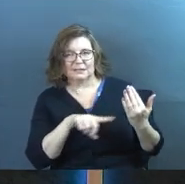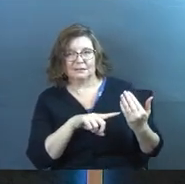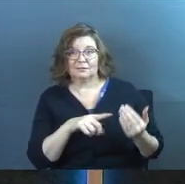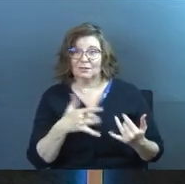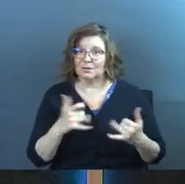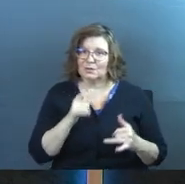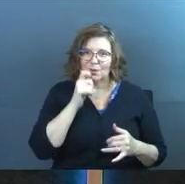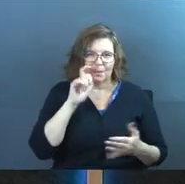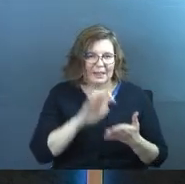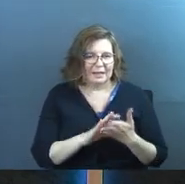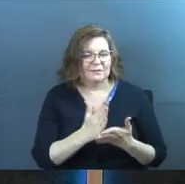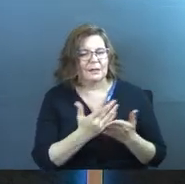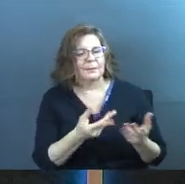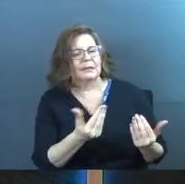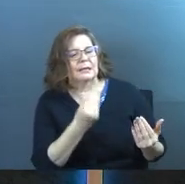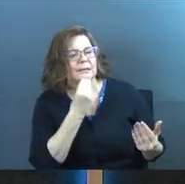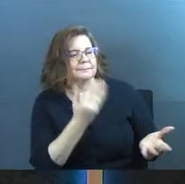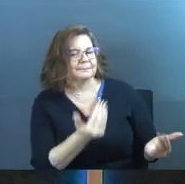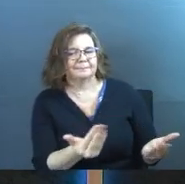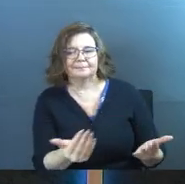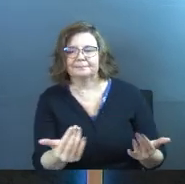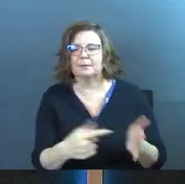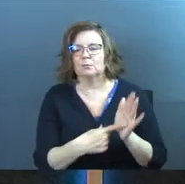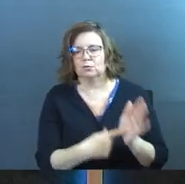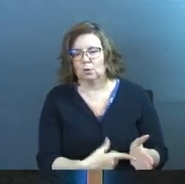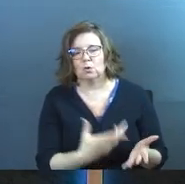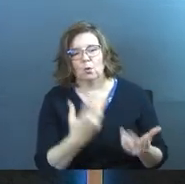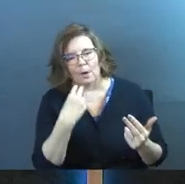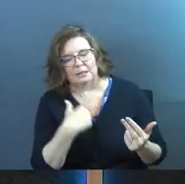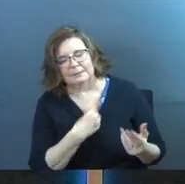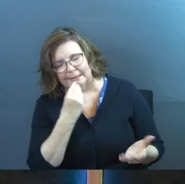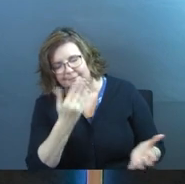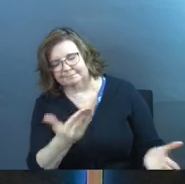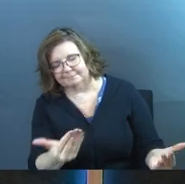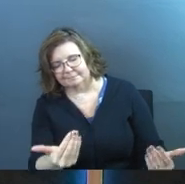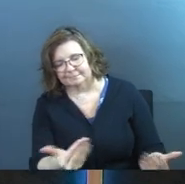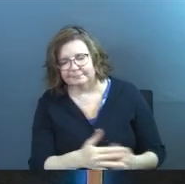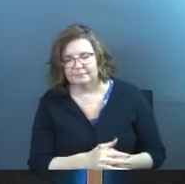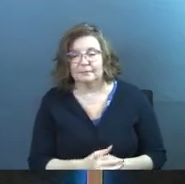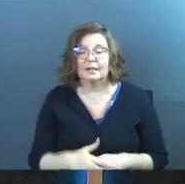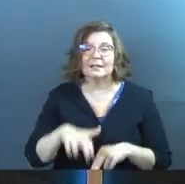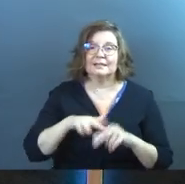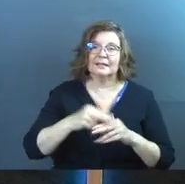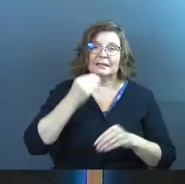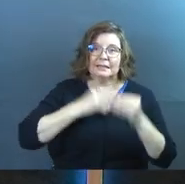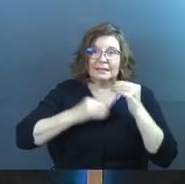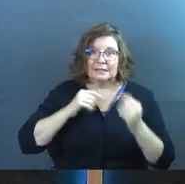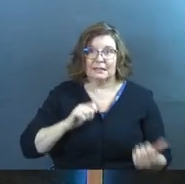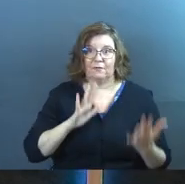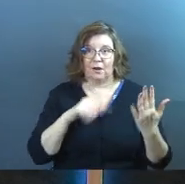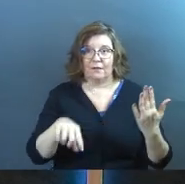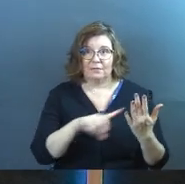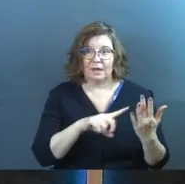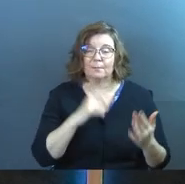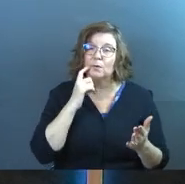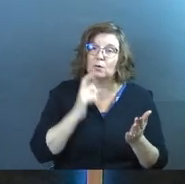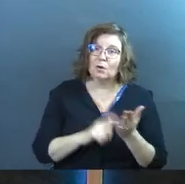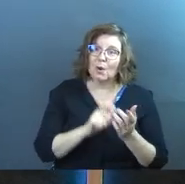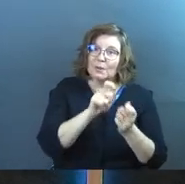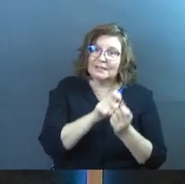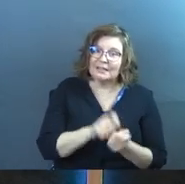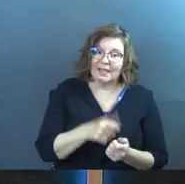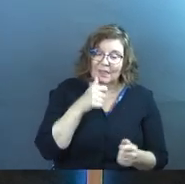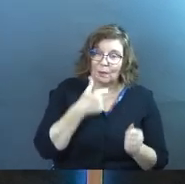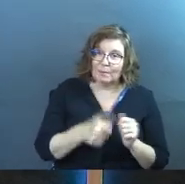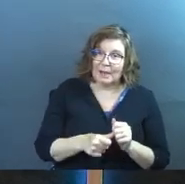He's like, you still don't believe. Somebody give me something to eat. You got to watch me eat. And he sits there and he eats in front of them. And notice the detail.